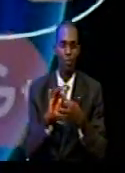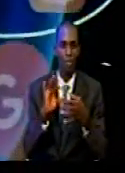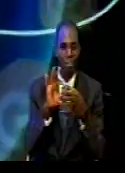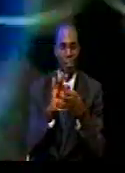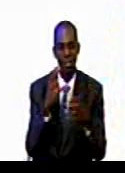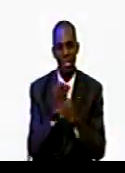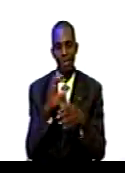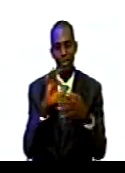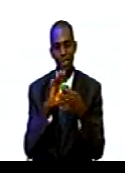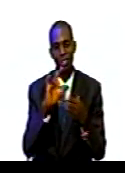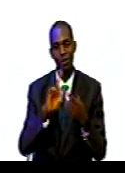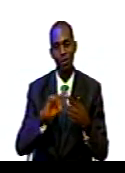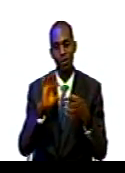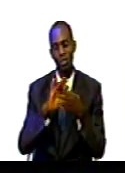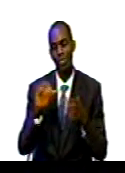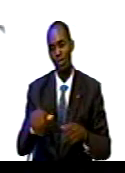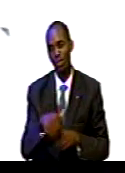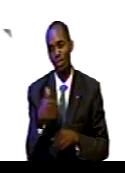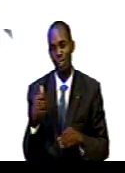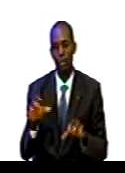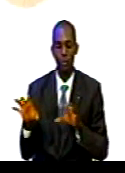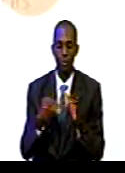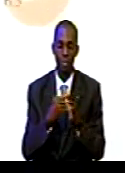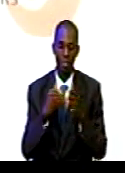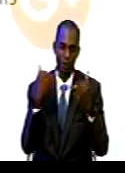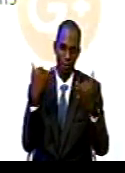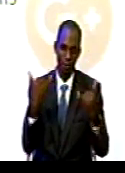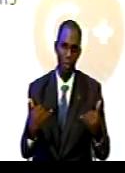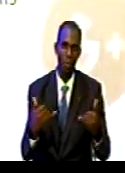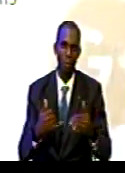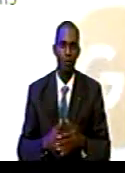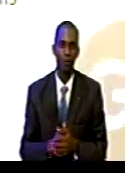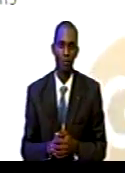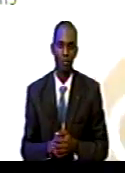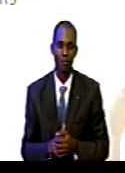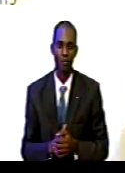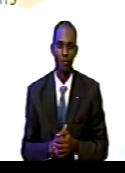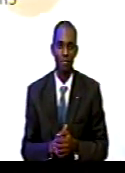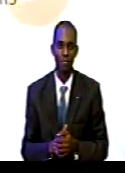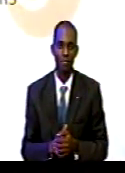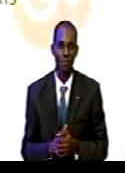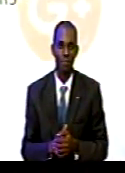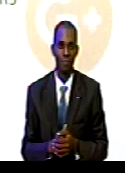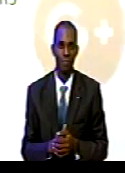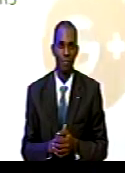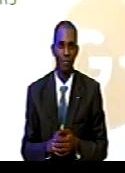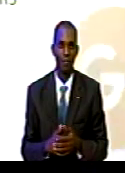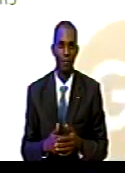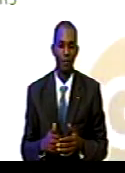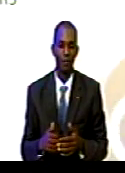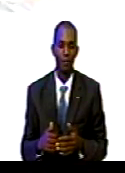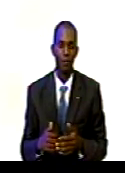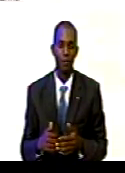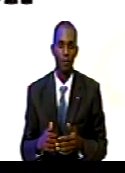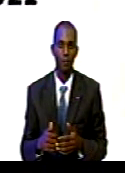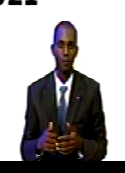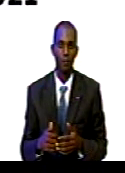evangelism. Get connected to connect others. Do it now.